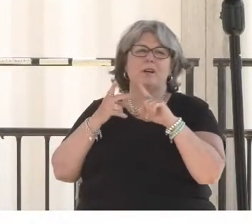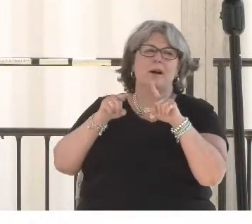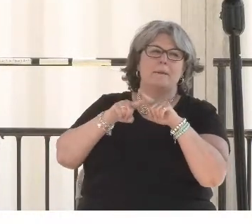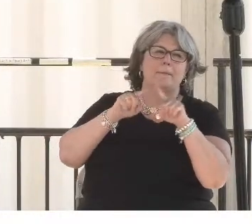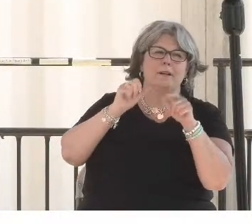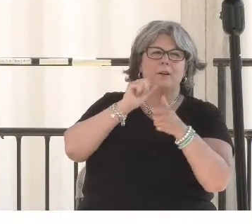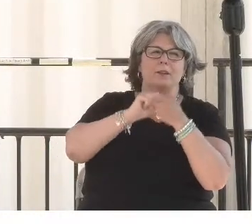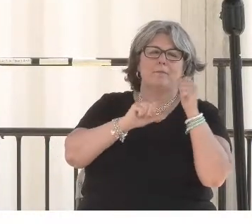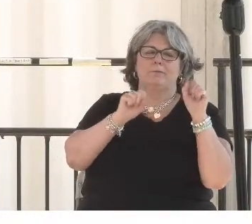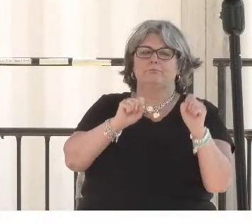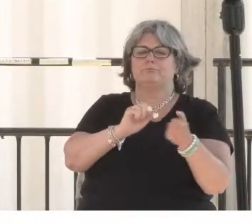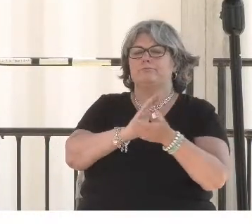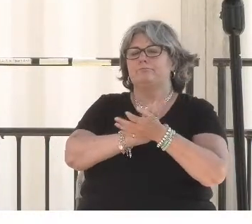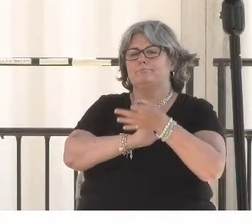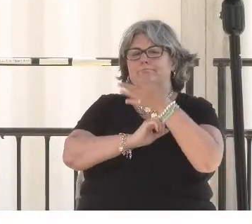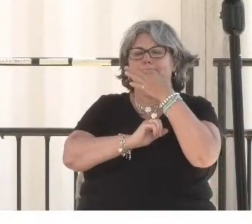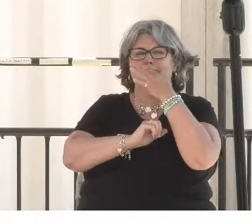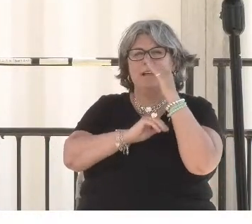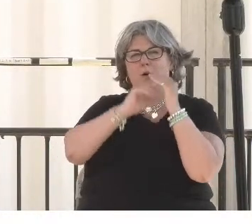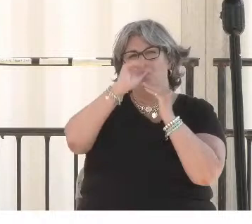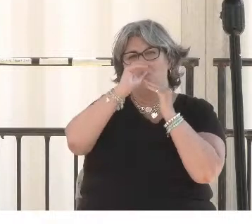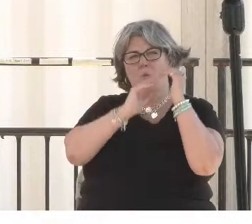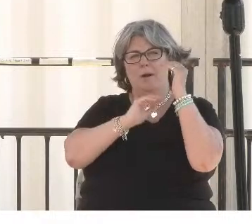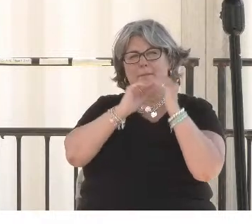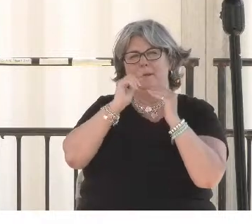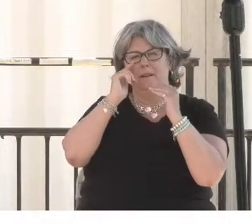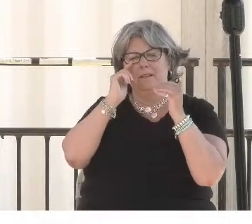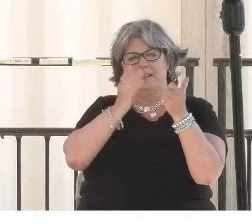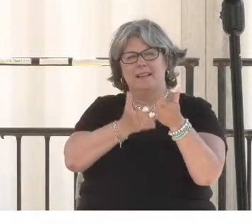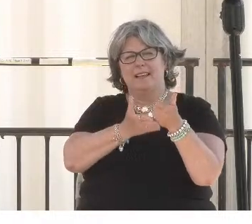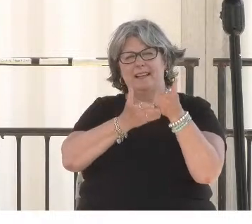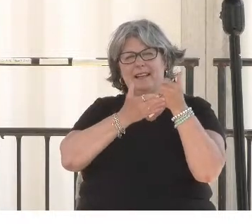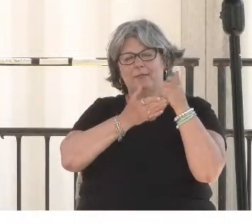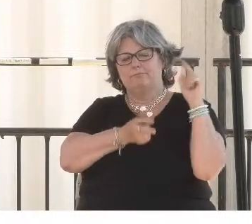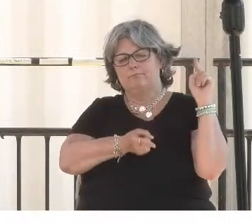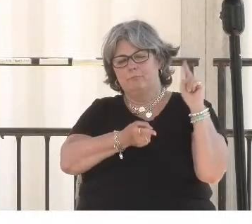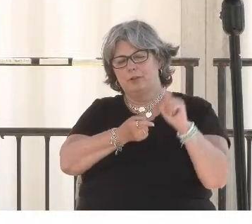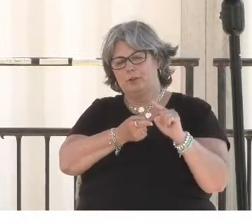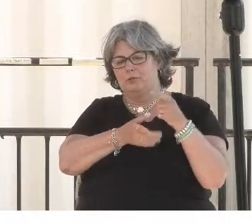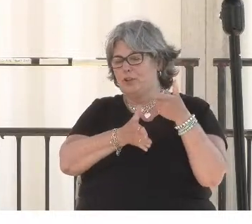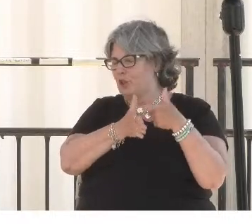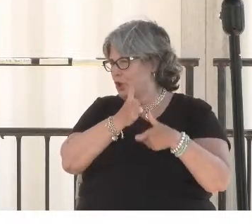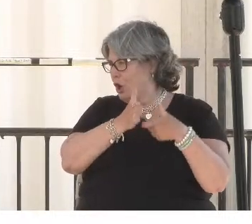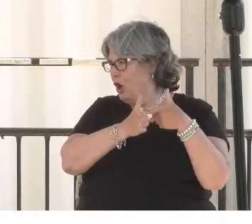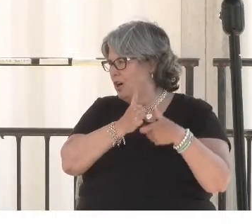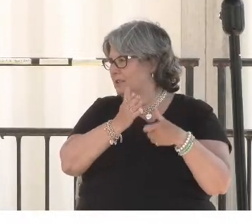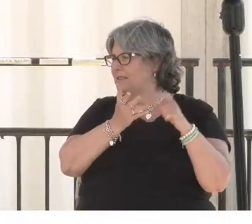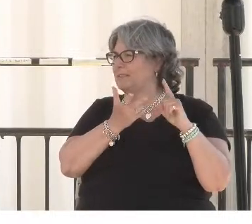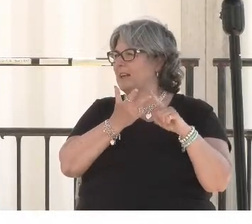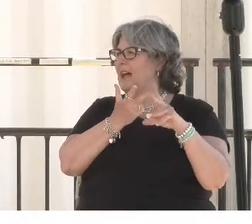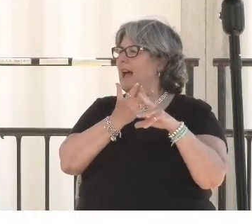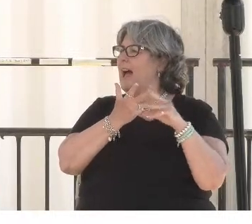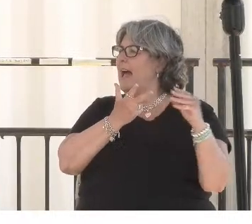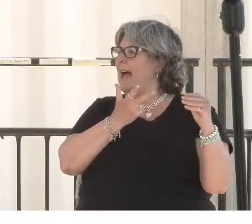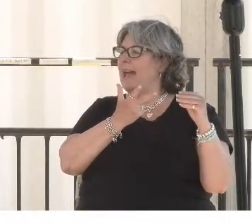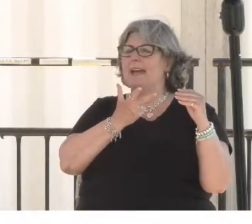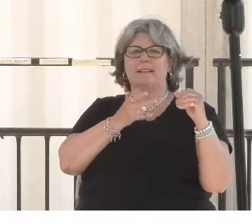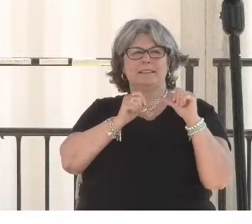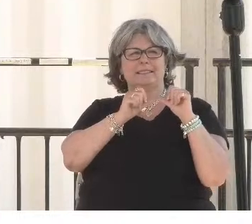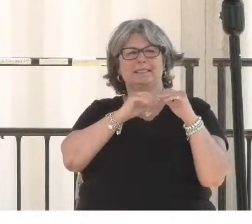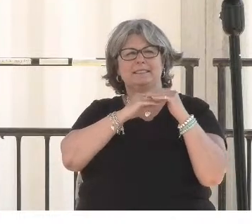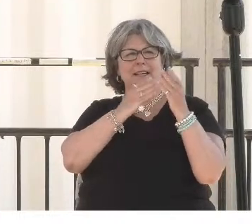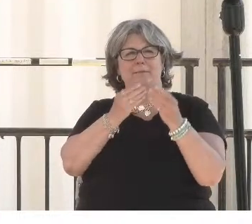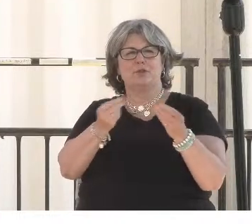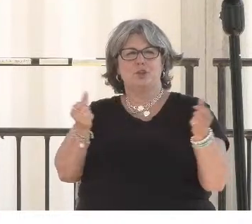most capable vehicles that we build. It helps them to reduce their costs and also to bring a sustainable